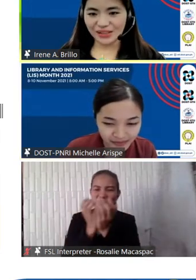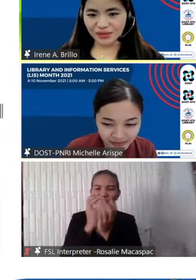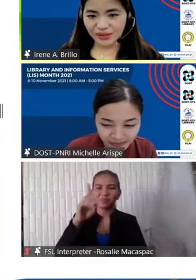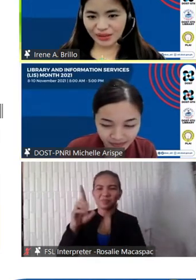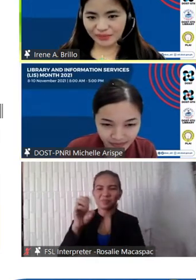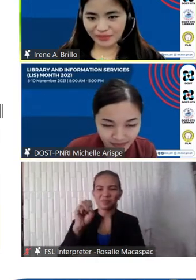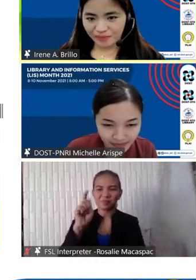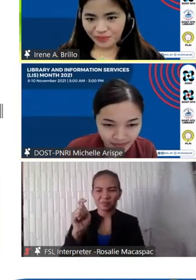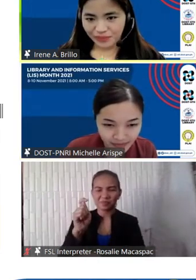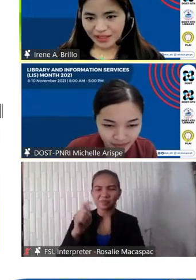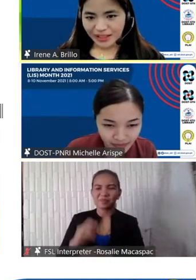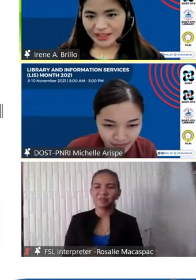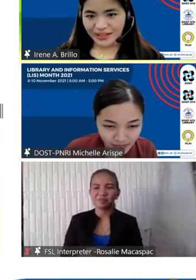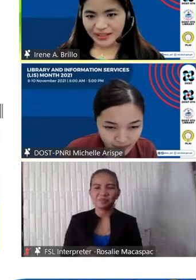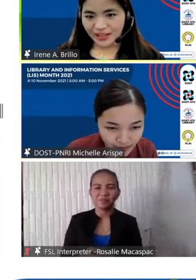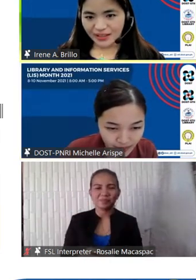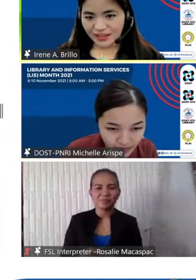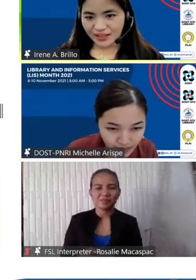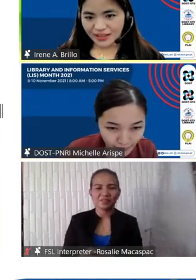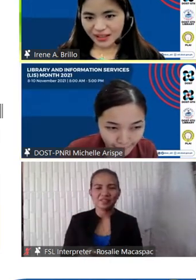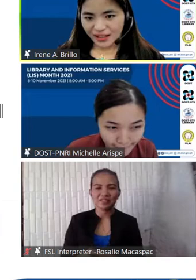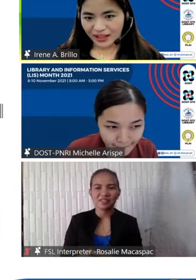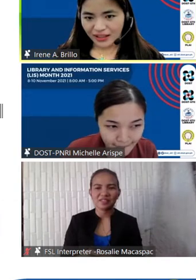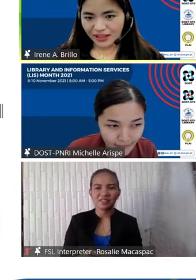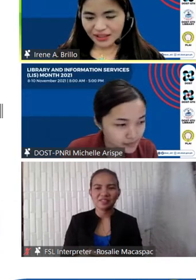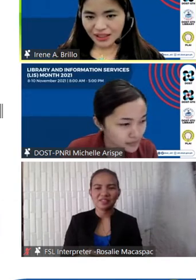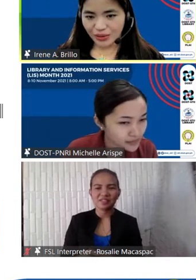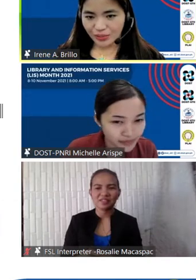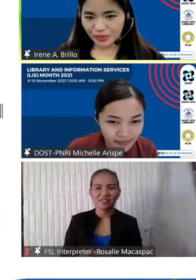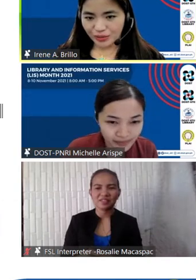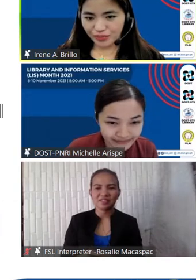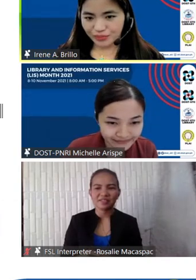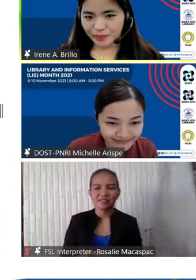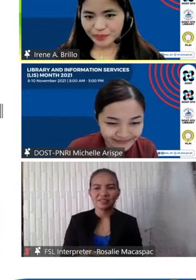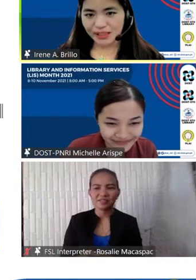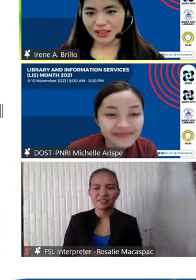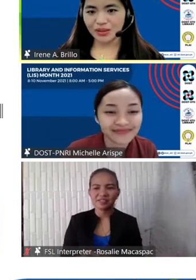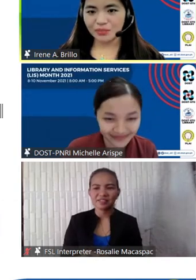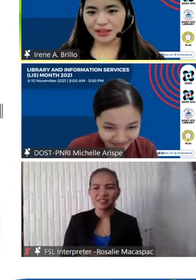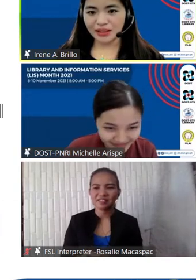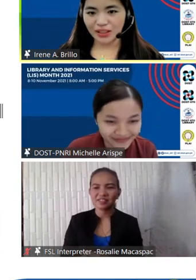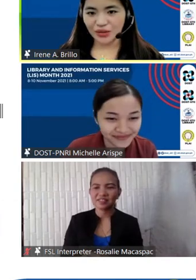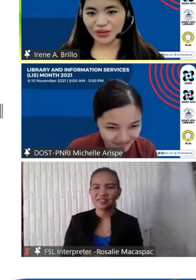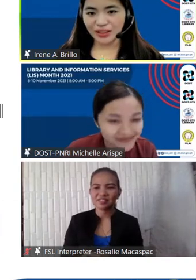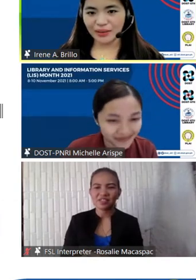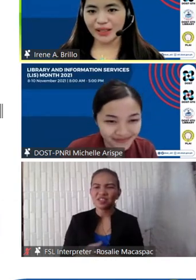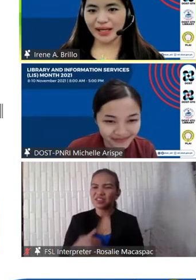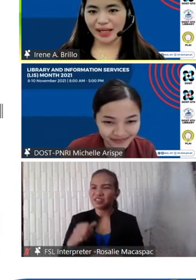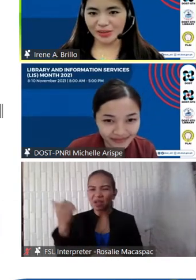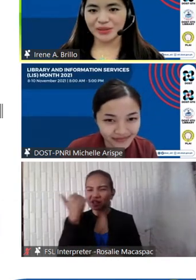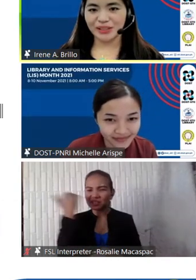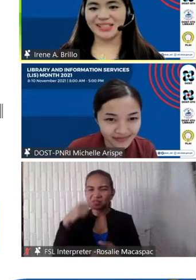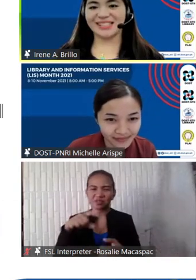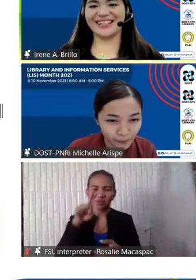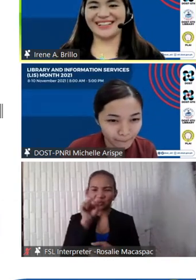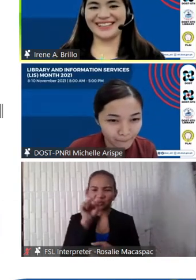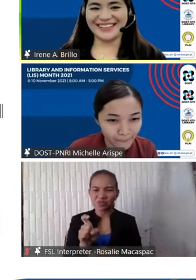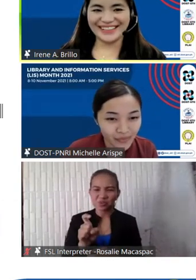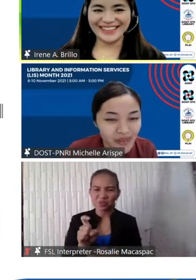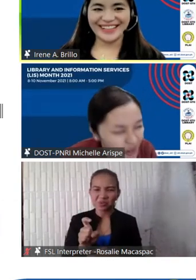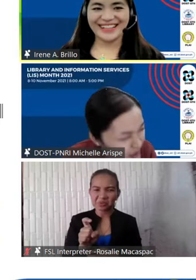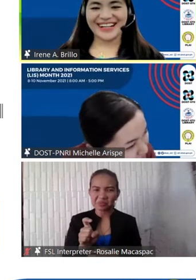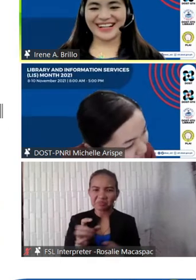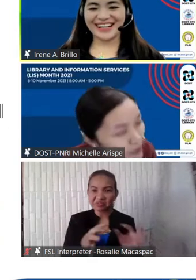Ayan. So, I think hindi ko po babasahin yung ibang tanong na pang-experts.